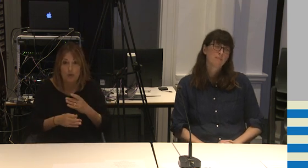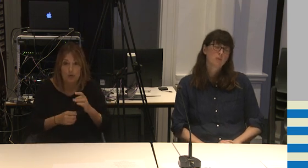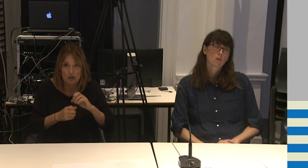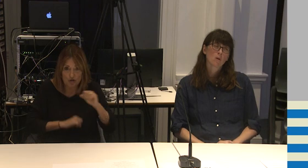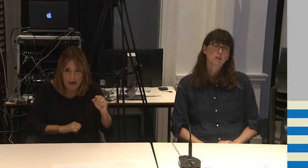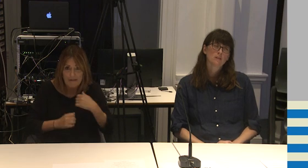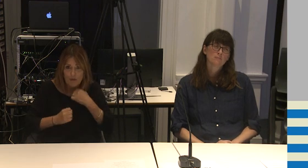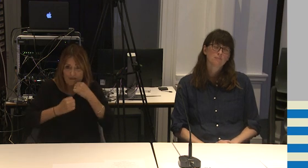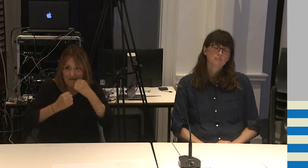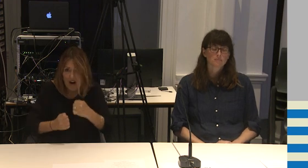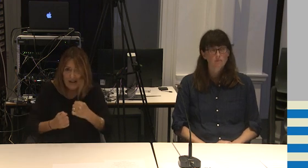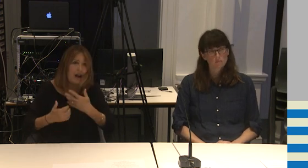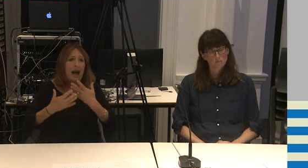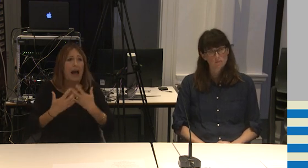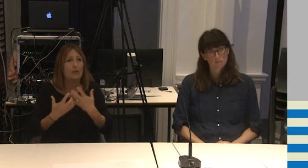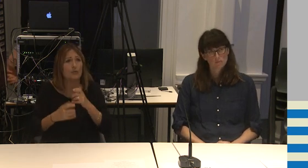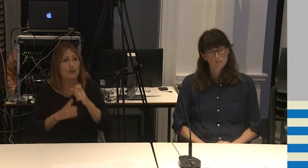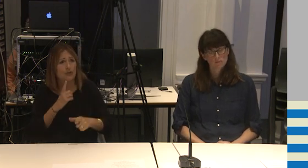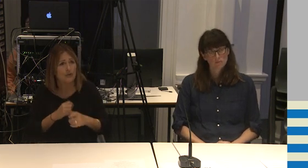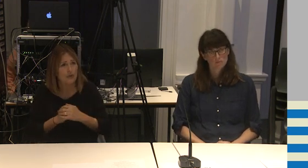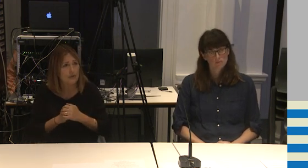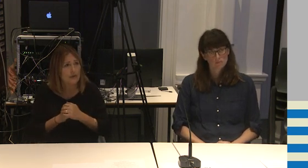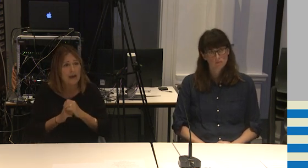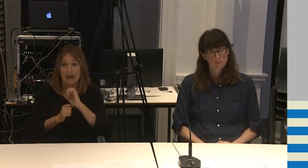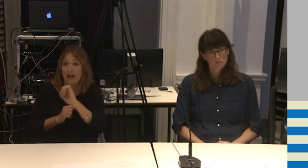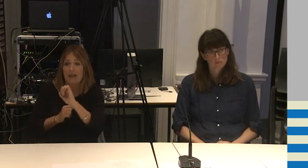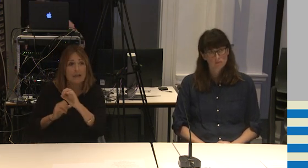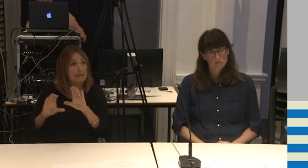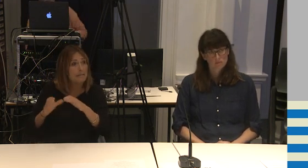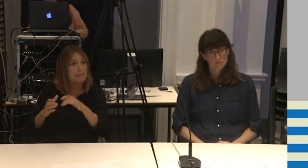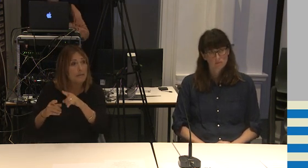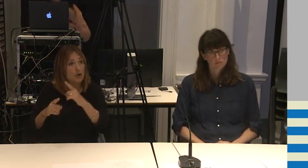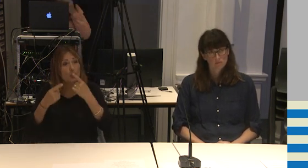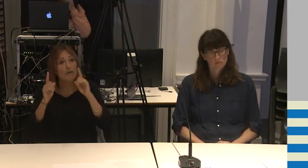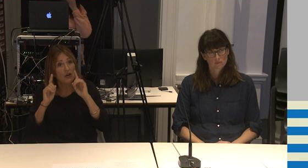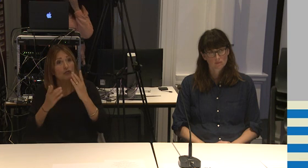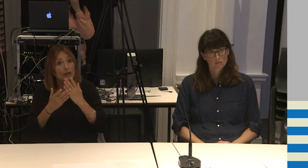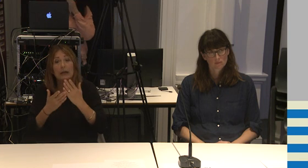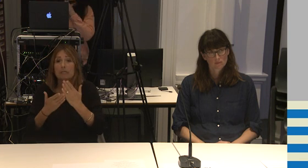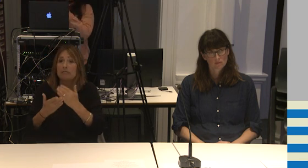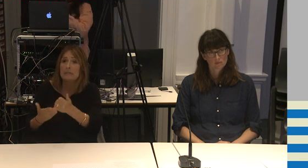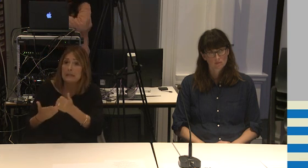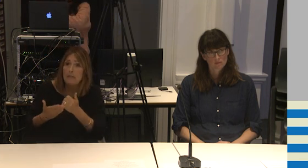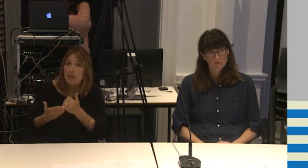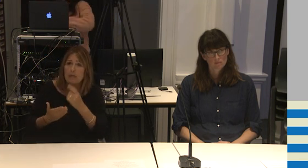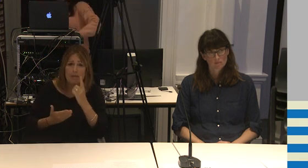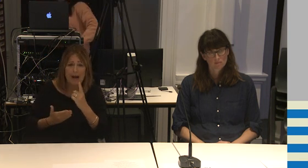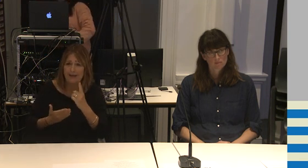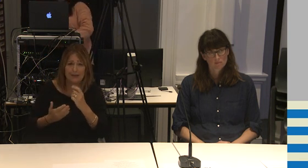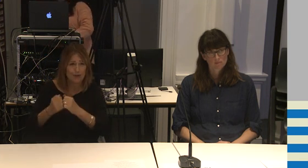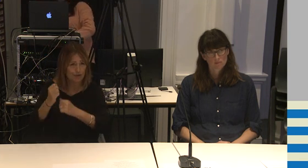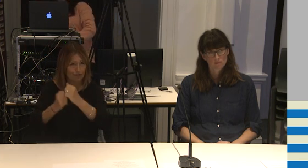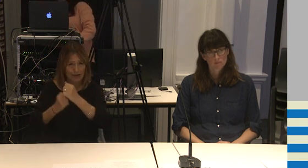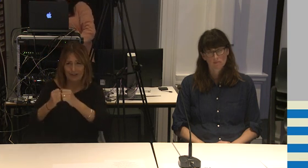to fight to be able to do it in that way. And whilst the department at my university have been very supportive, the structures in place